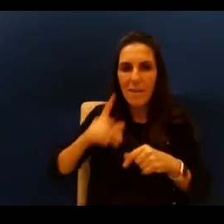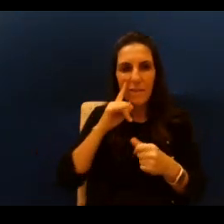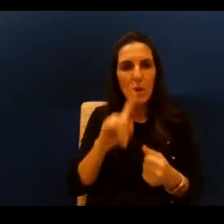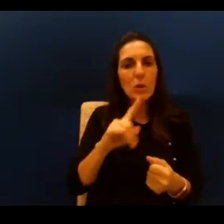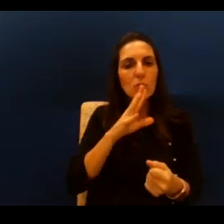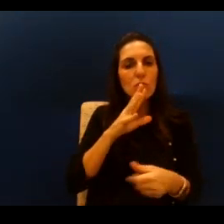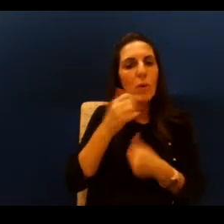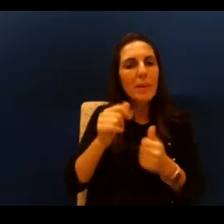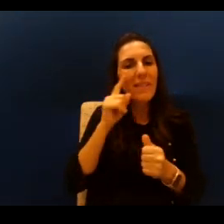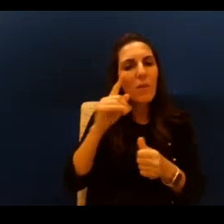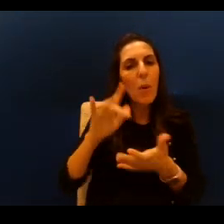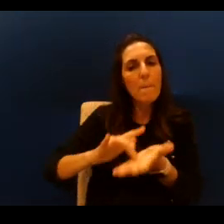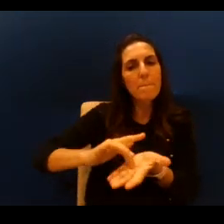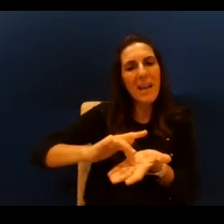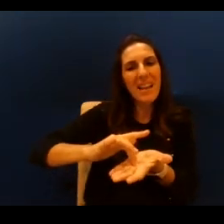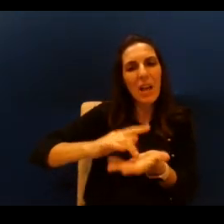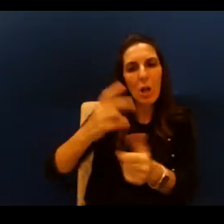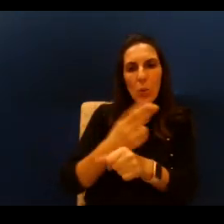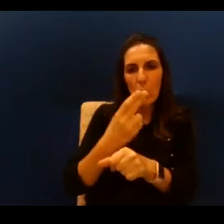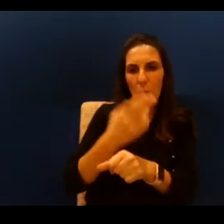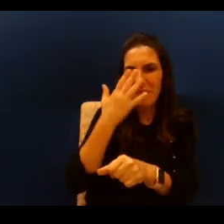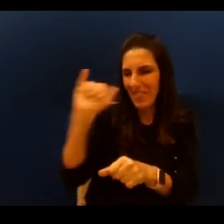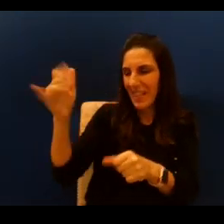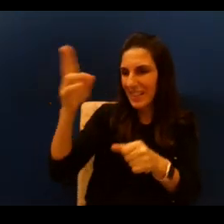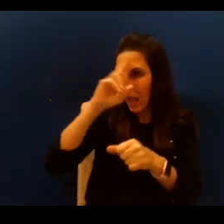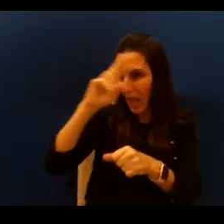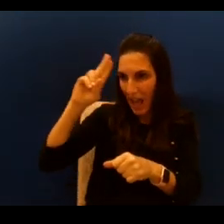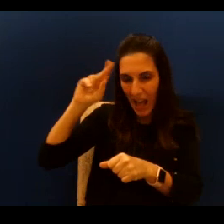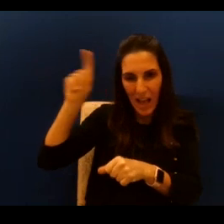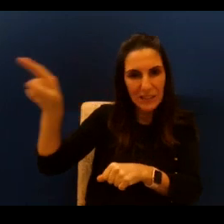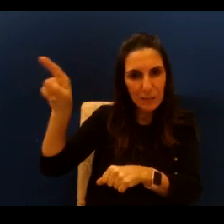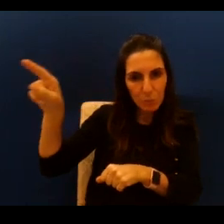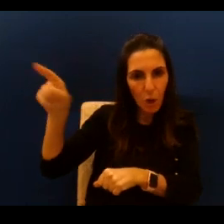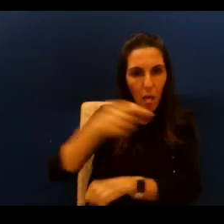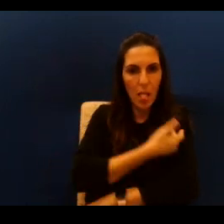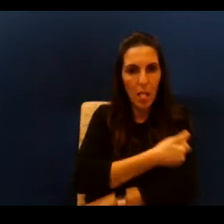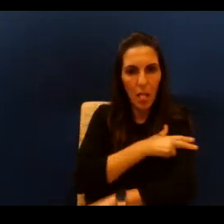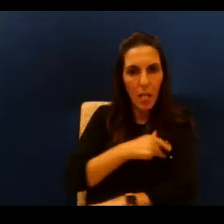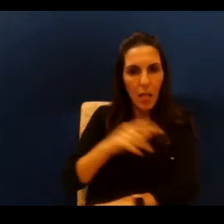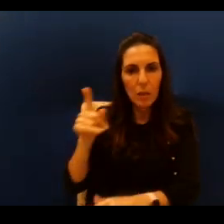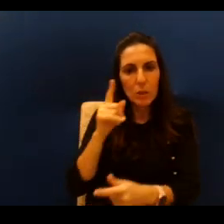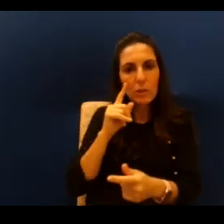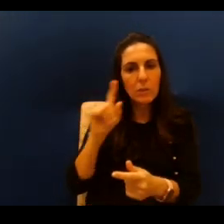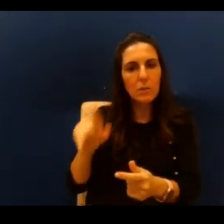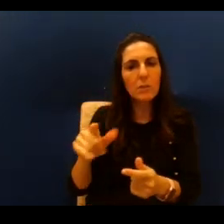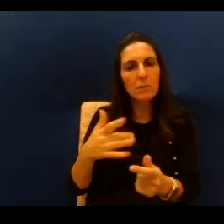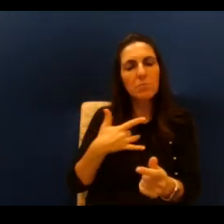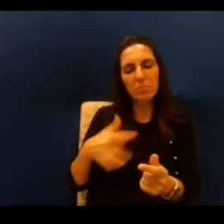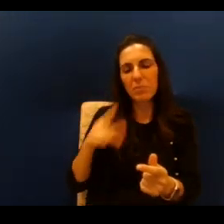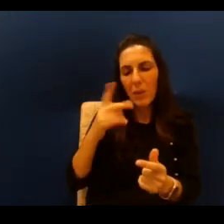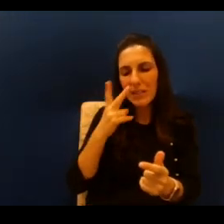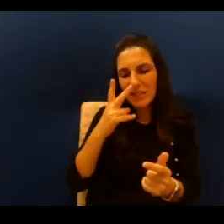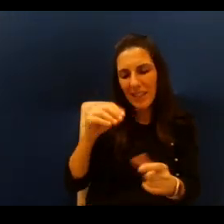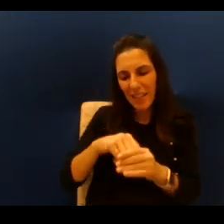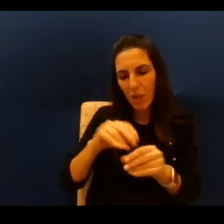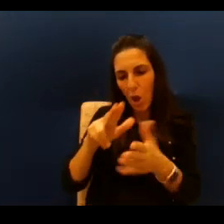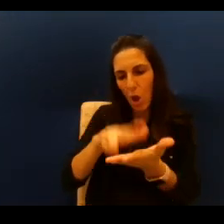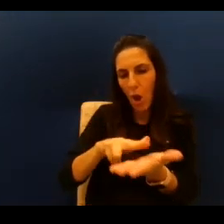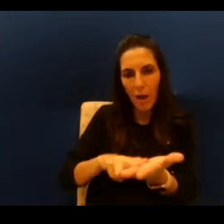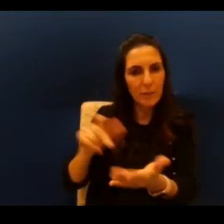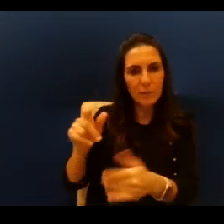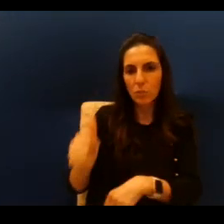any kind of medical use as they're selling it as a hospital. It's a provision that's kind of commonly found in contracts so that they wouldn't be setting